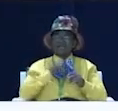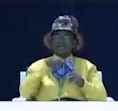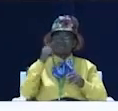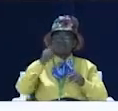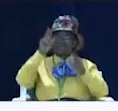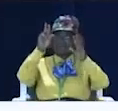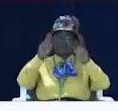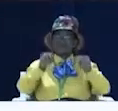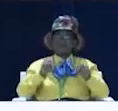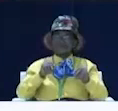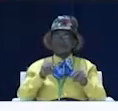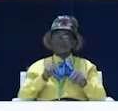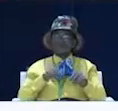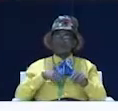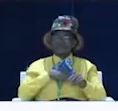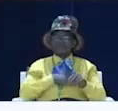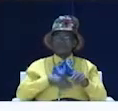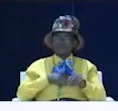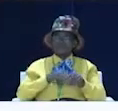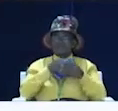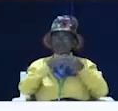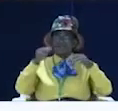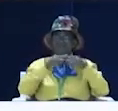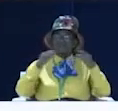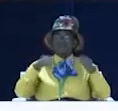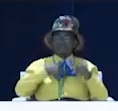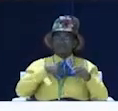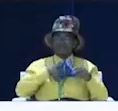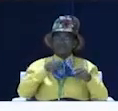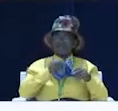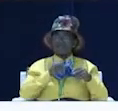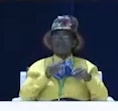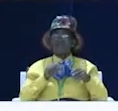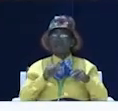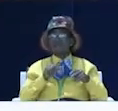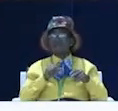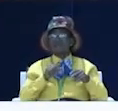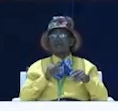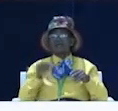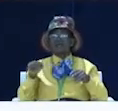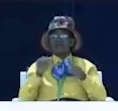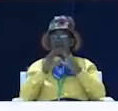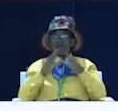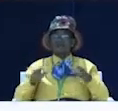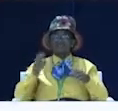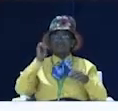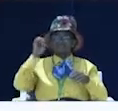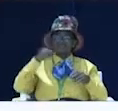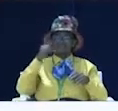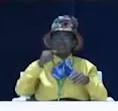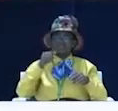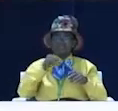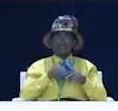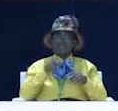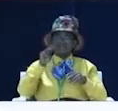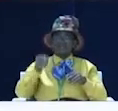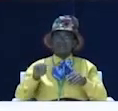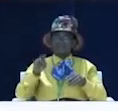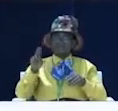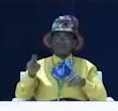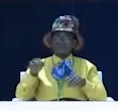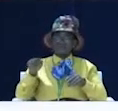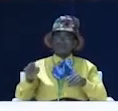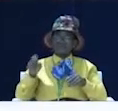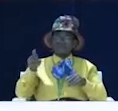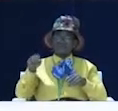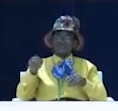build me a boys' quarter. He said, emotion. He said, son, don't ask me for a boys' quarter. I've decided